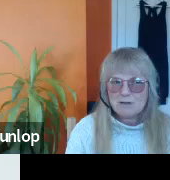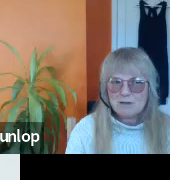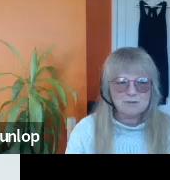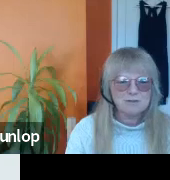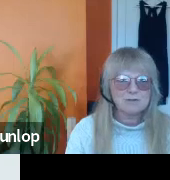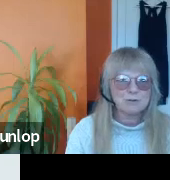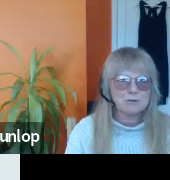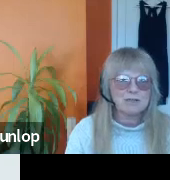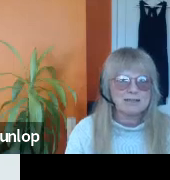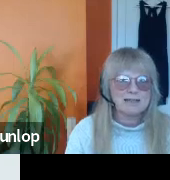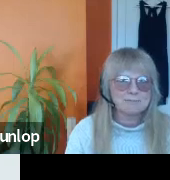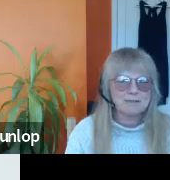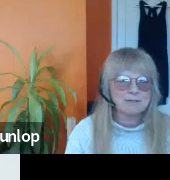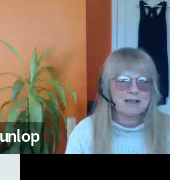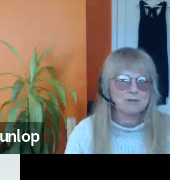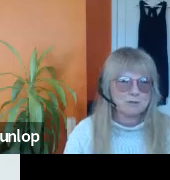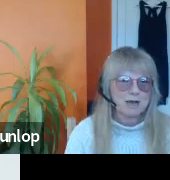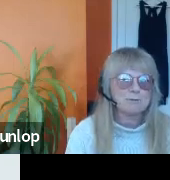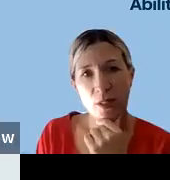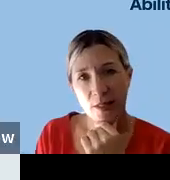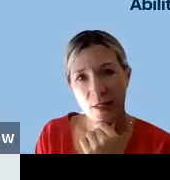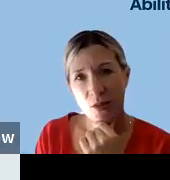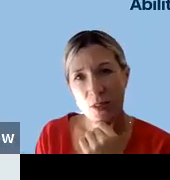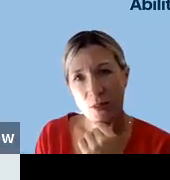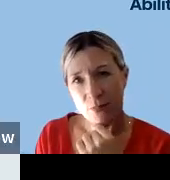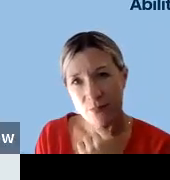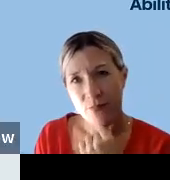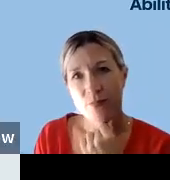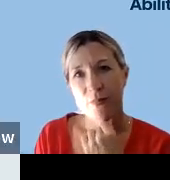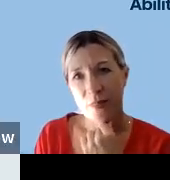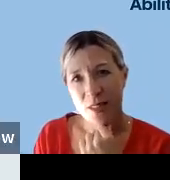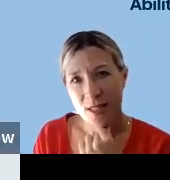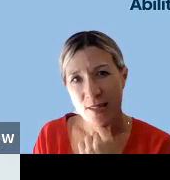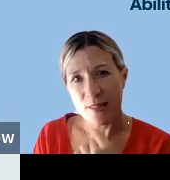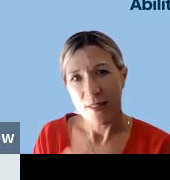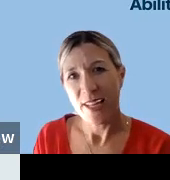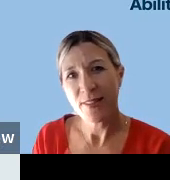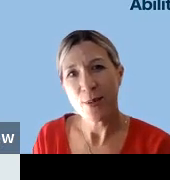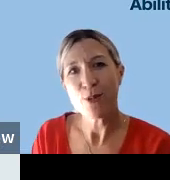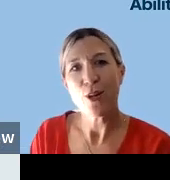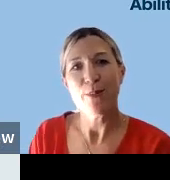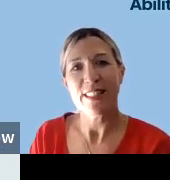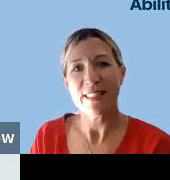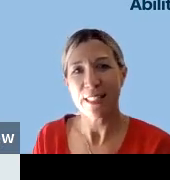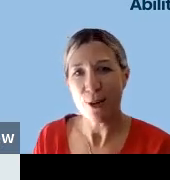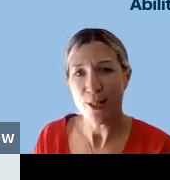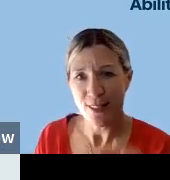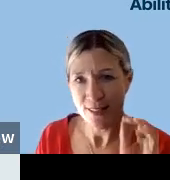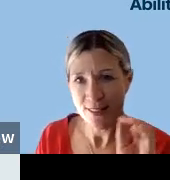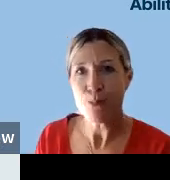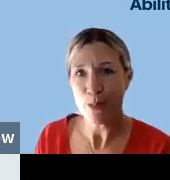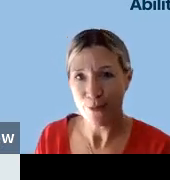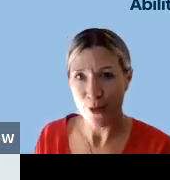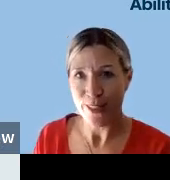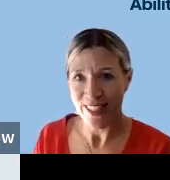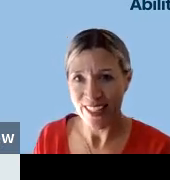it's very difficult to address that, because how do you provide that? Yeah, and sometimes this desire